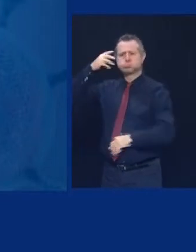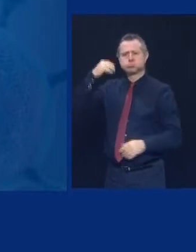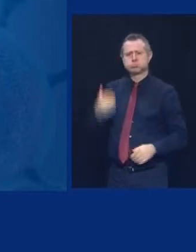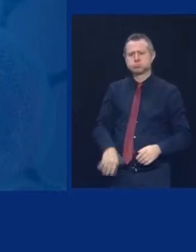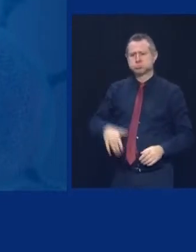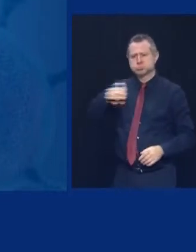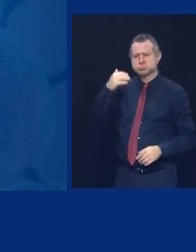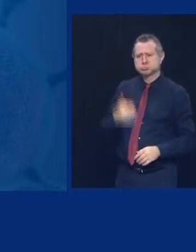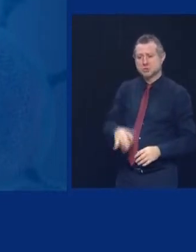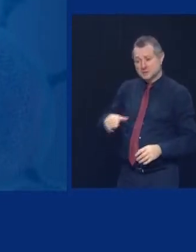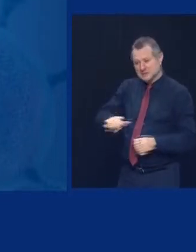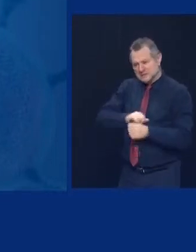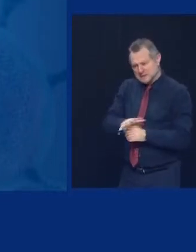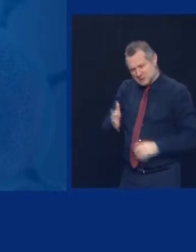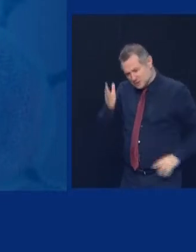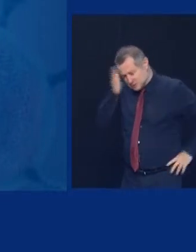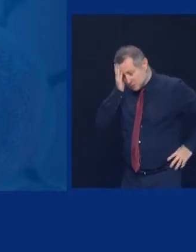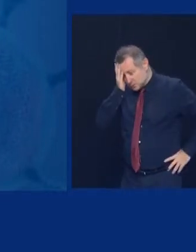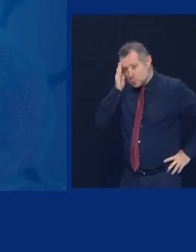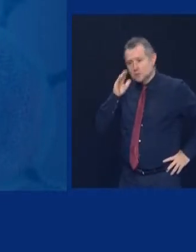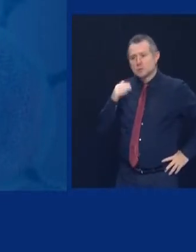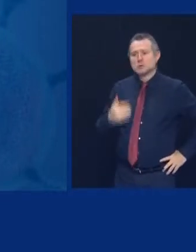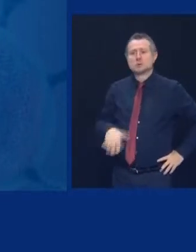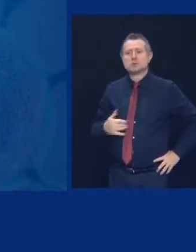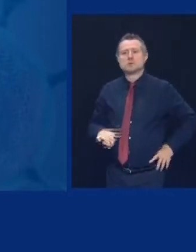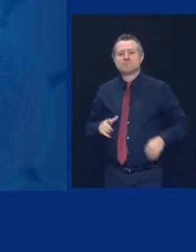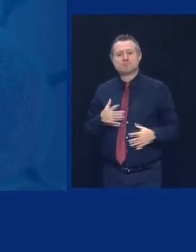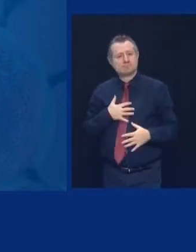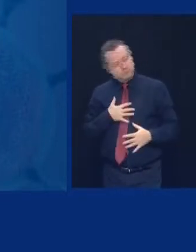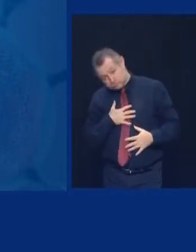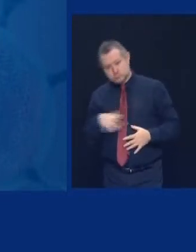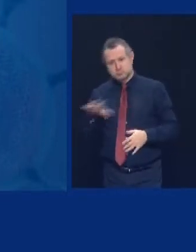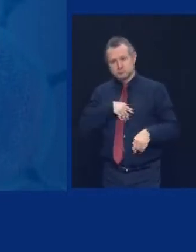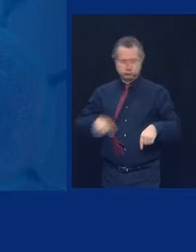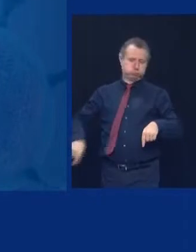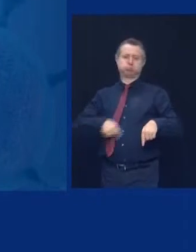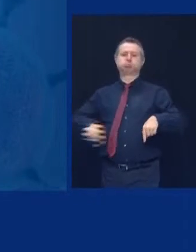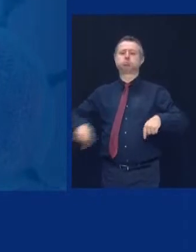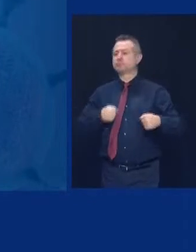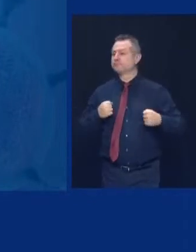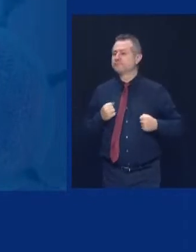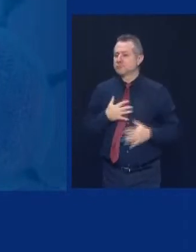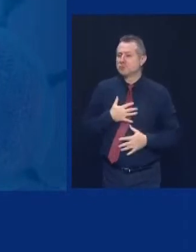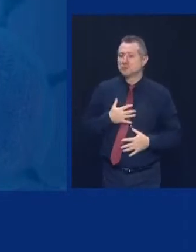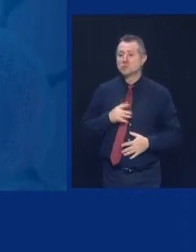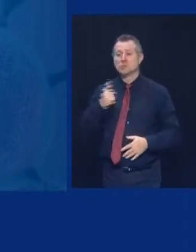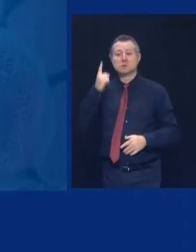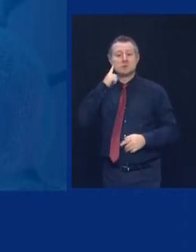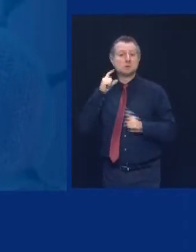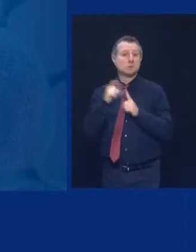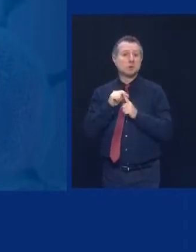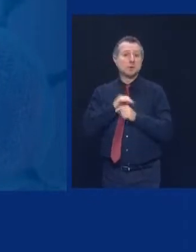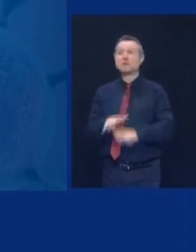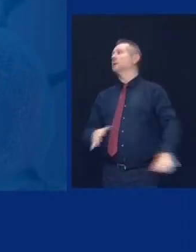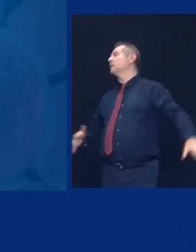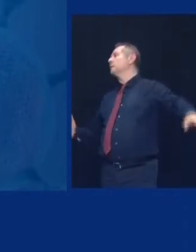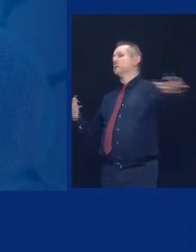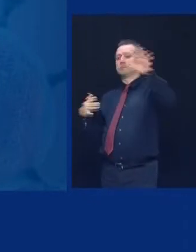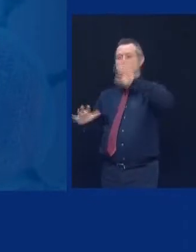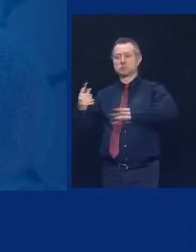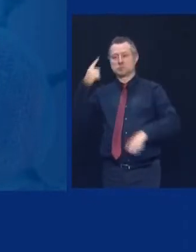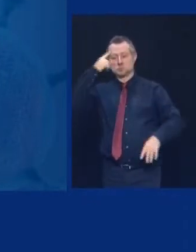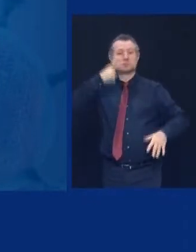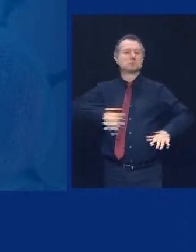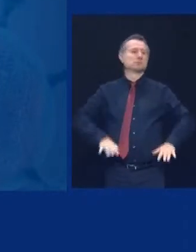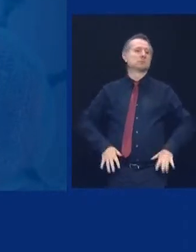It is frightening, COVID, and it has caused significant anxiety among many